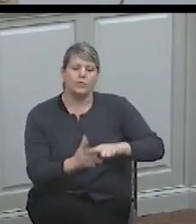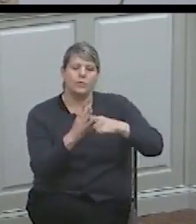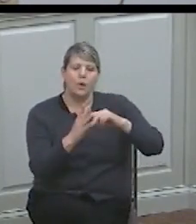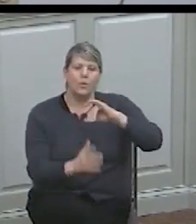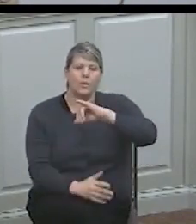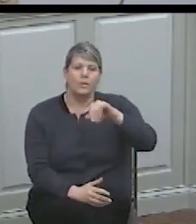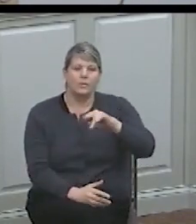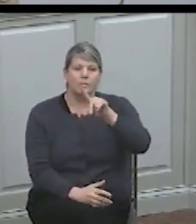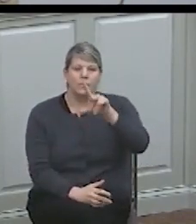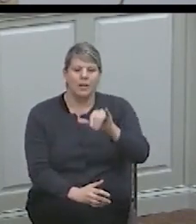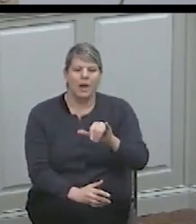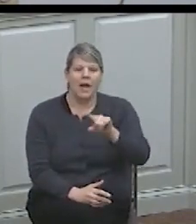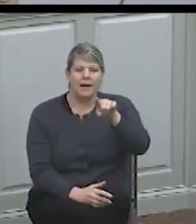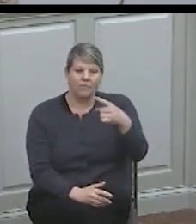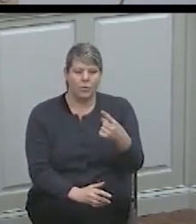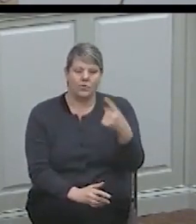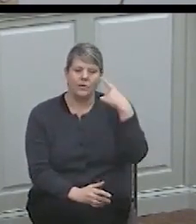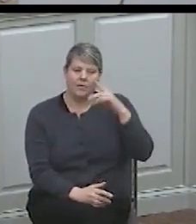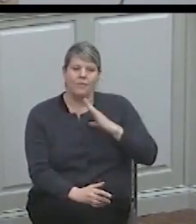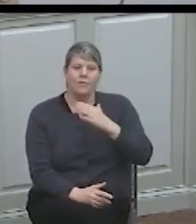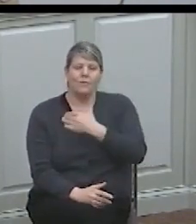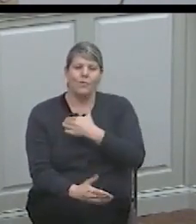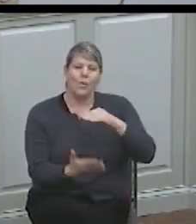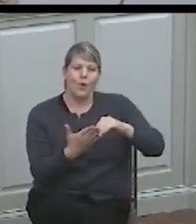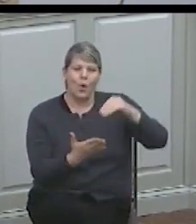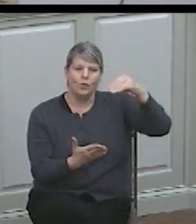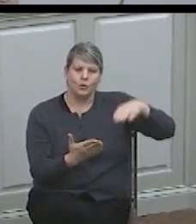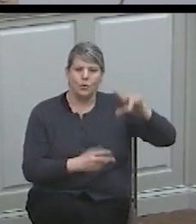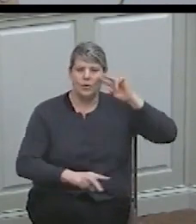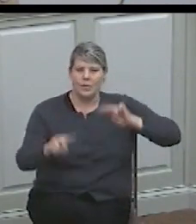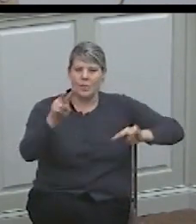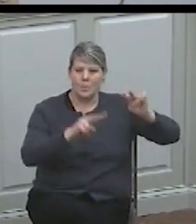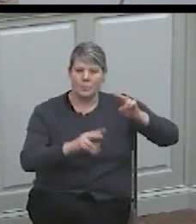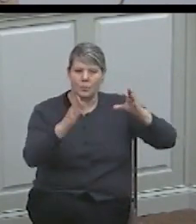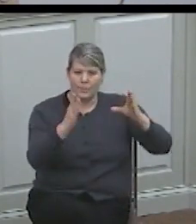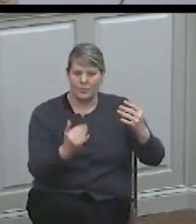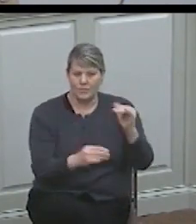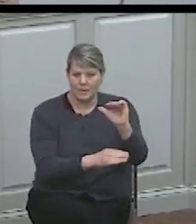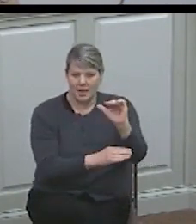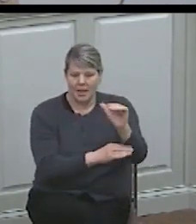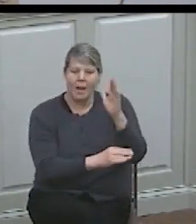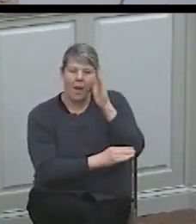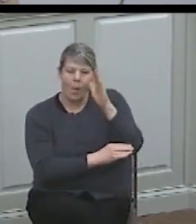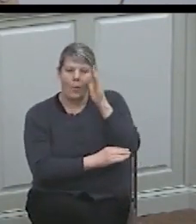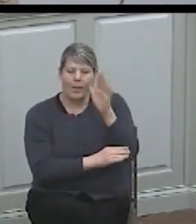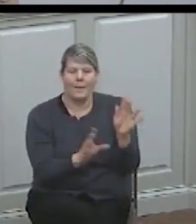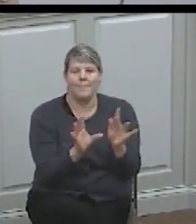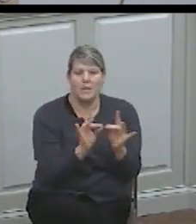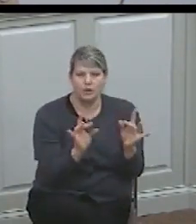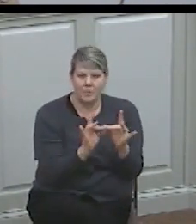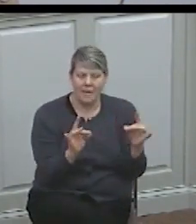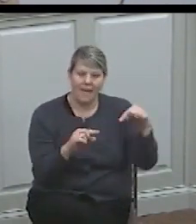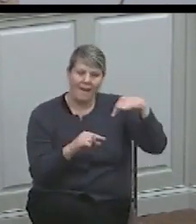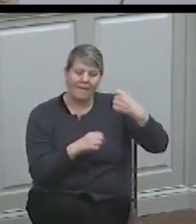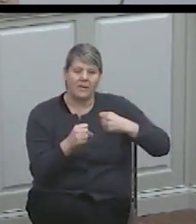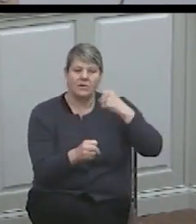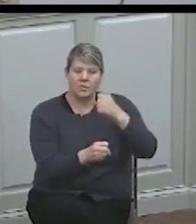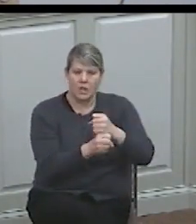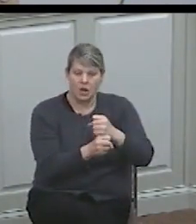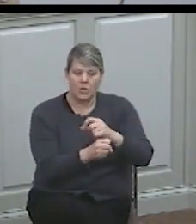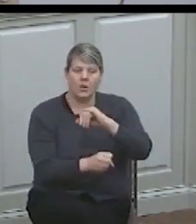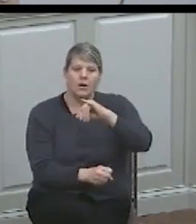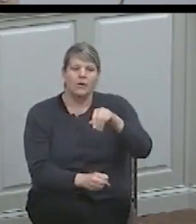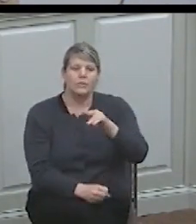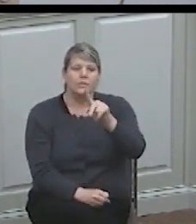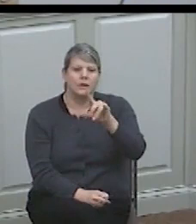For our student observers tonight, I would just mention that in the current fiscal year, the year July 1